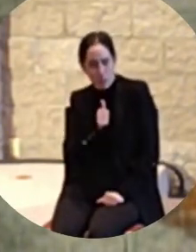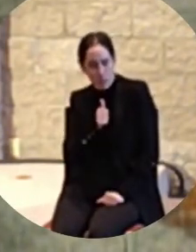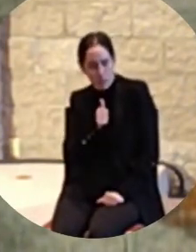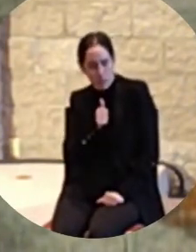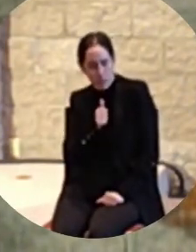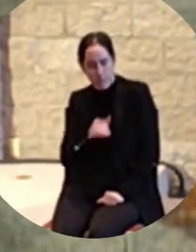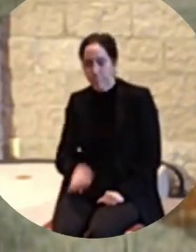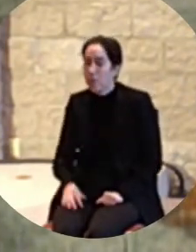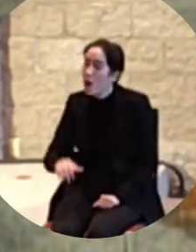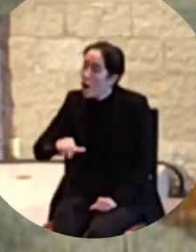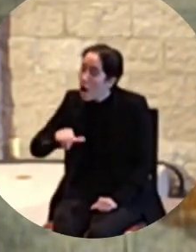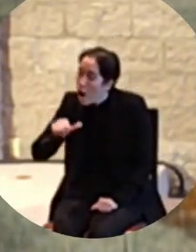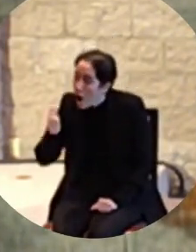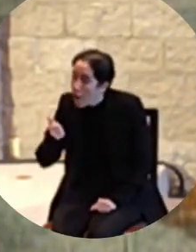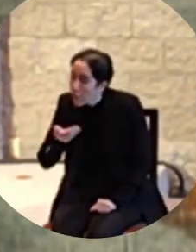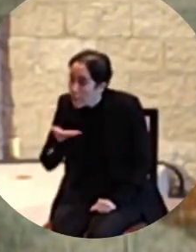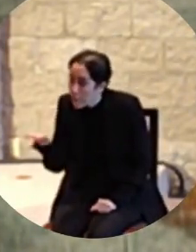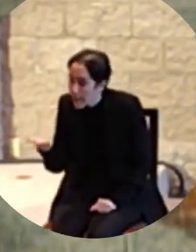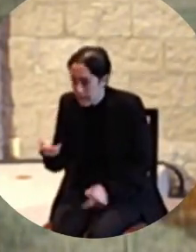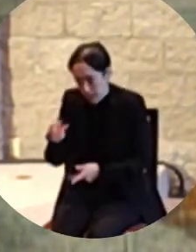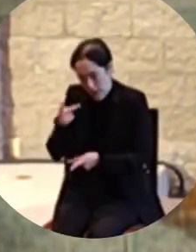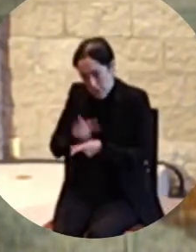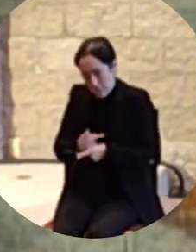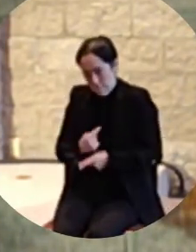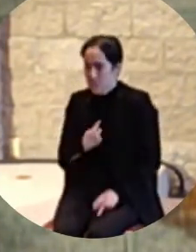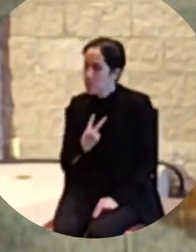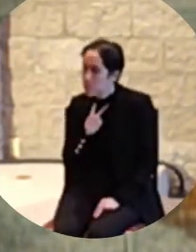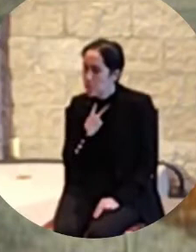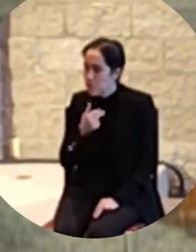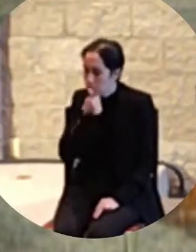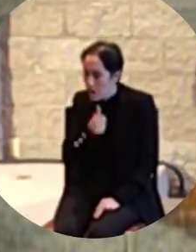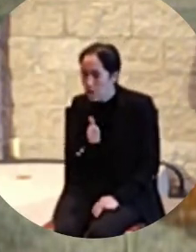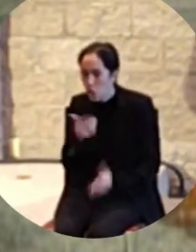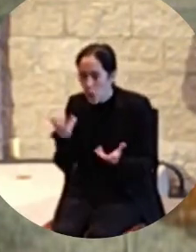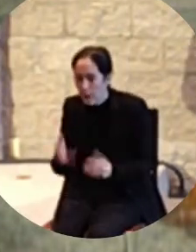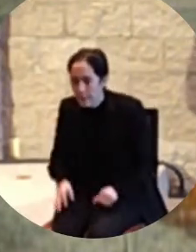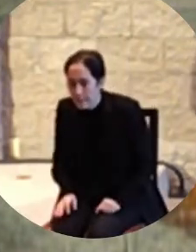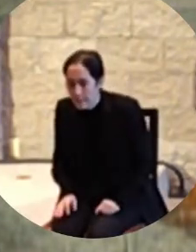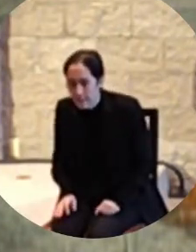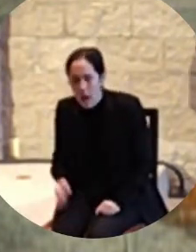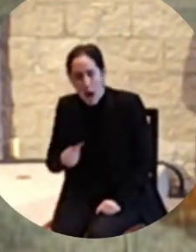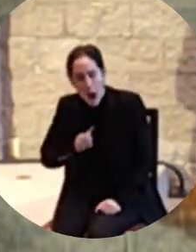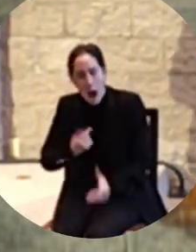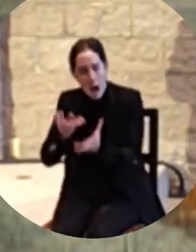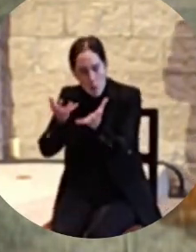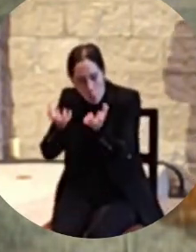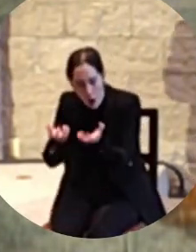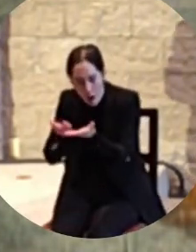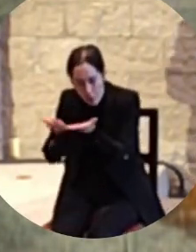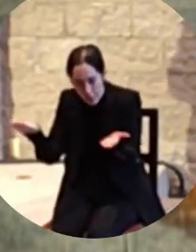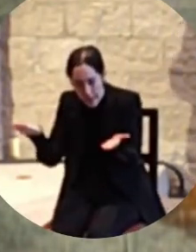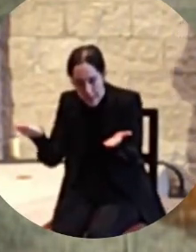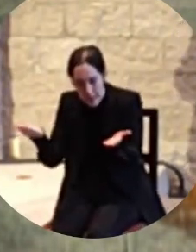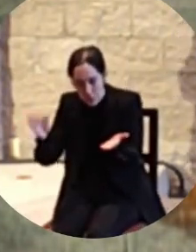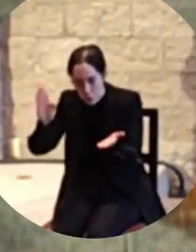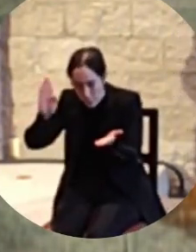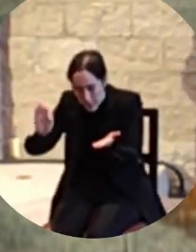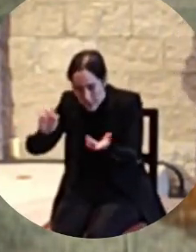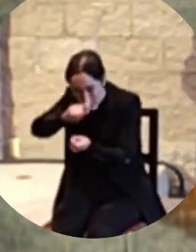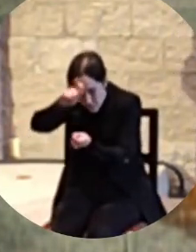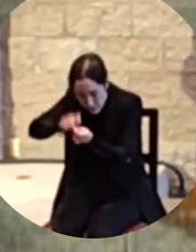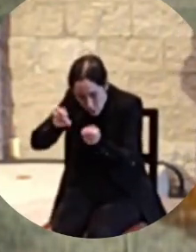me suffering is that I want things to be the way I want them